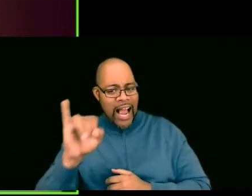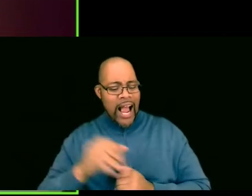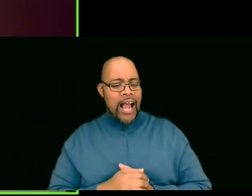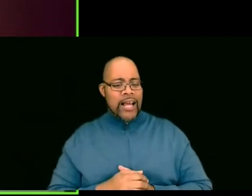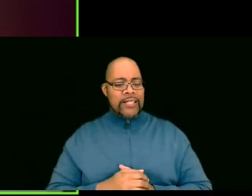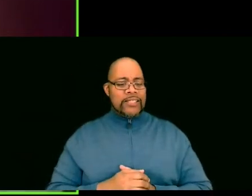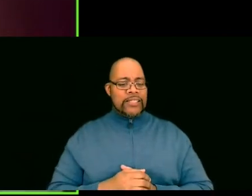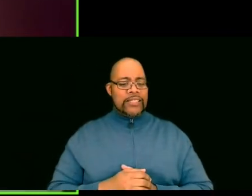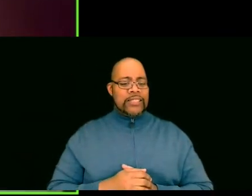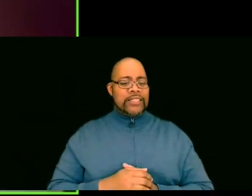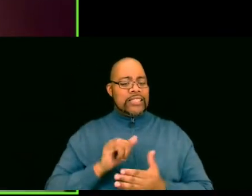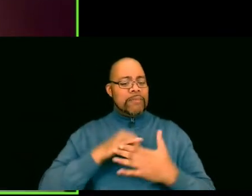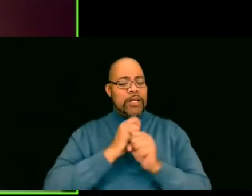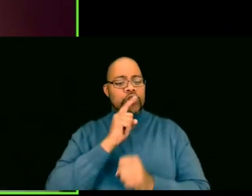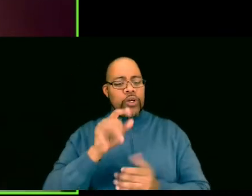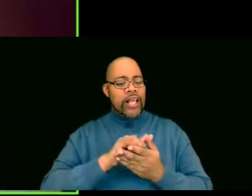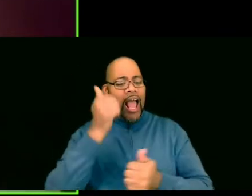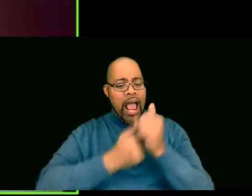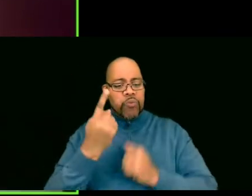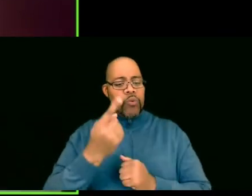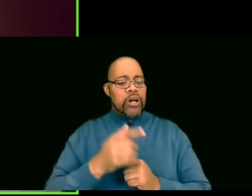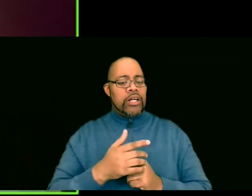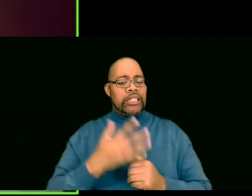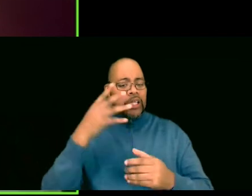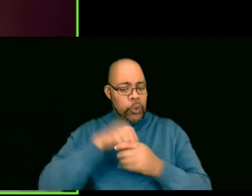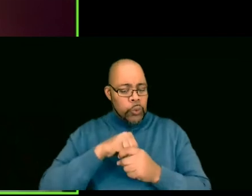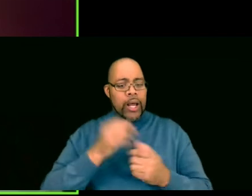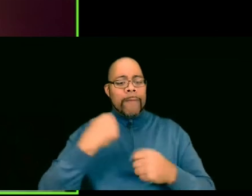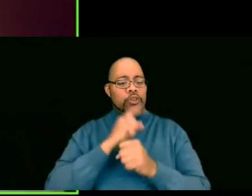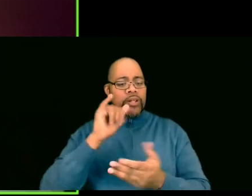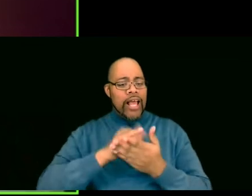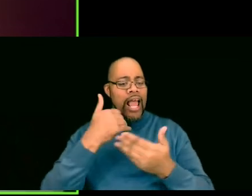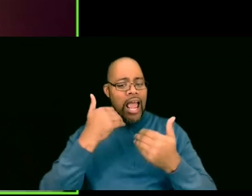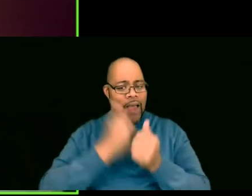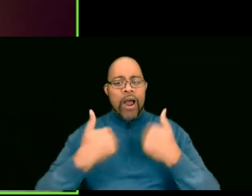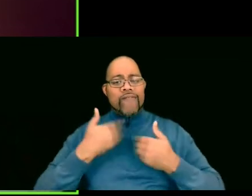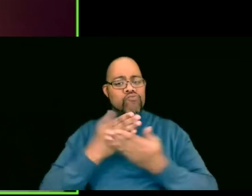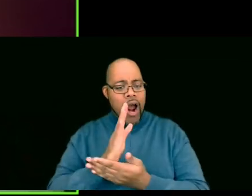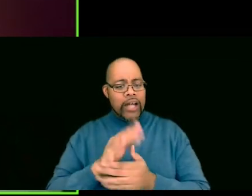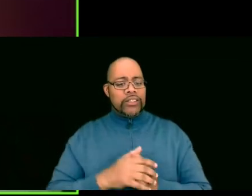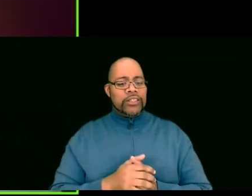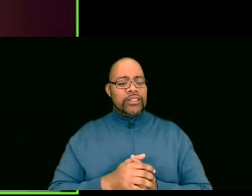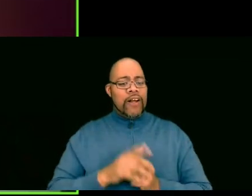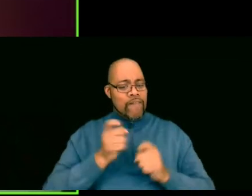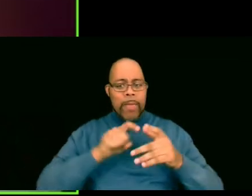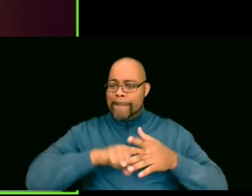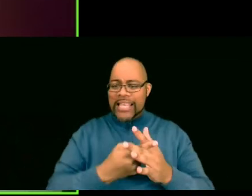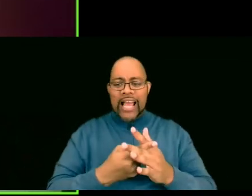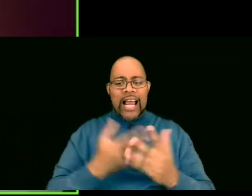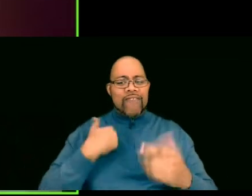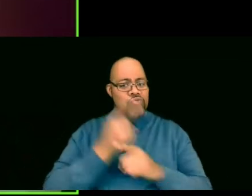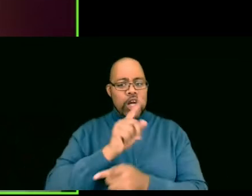mean that it's making sure that everyone is included and everyone has the right tools from the